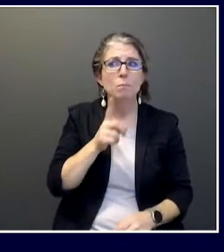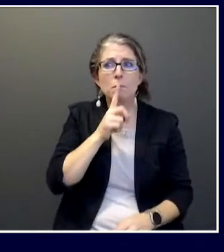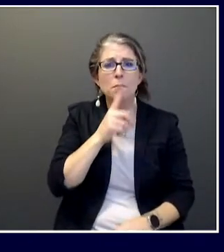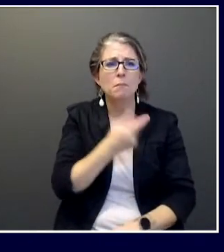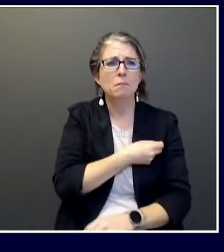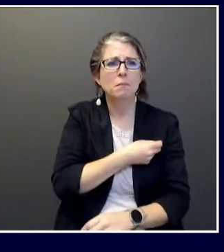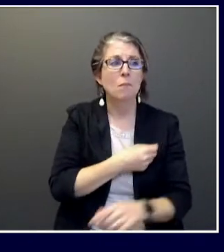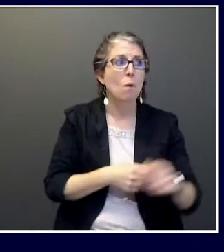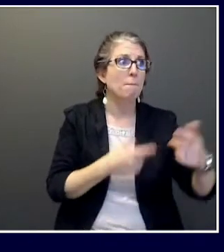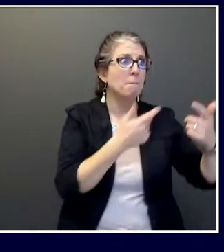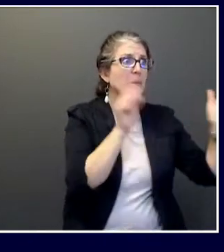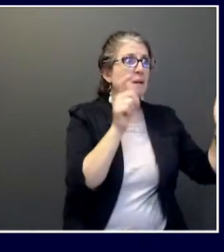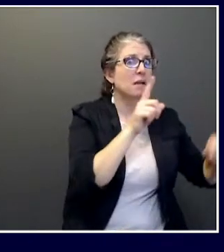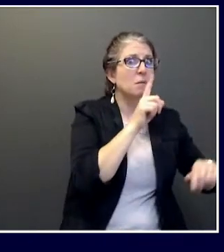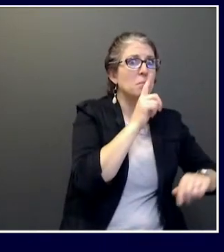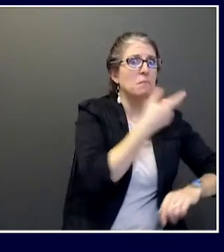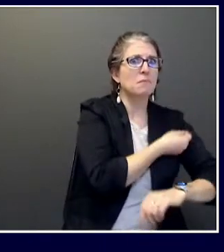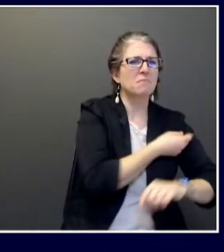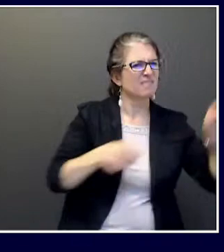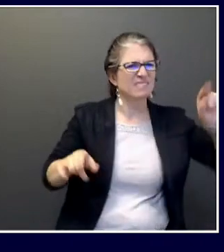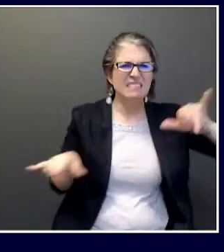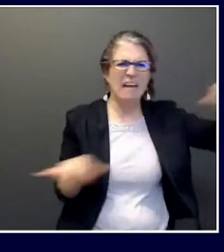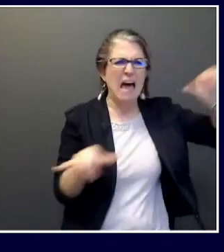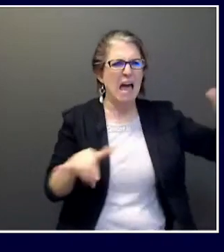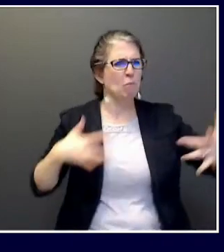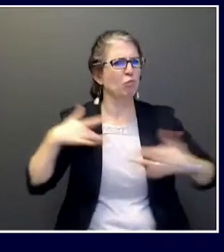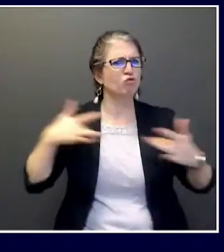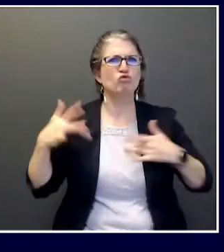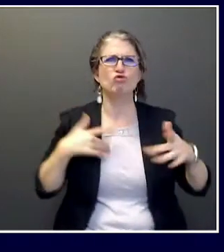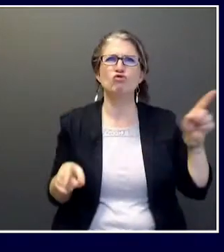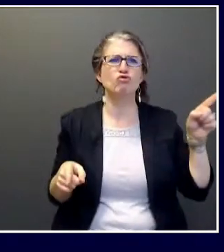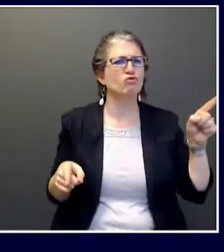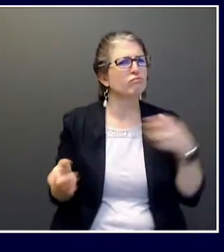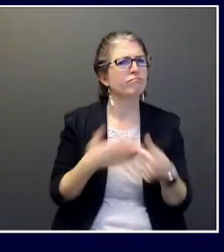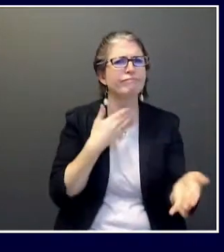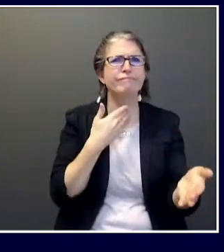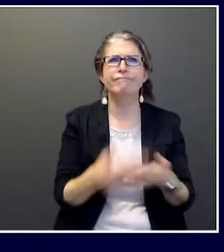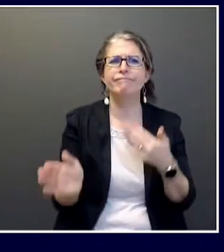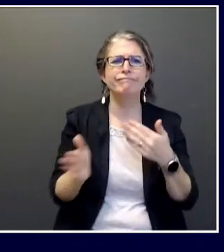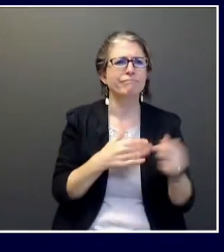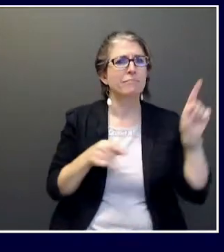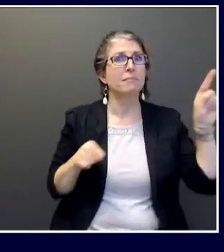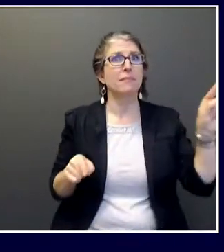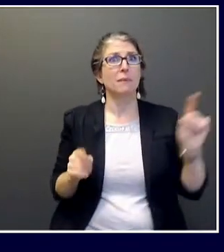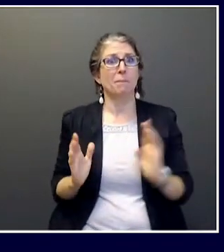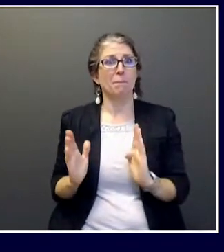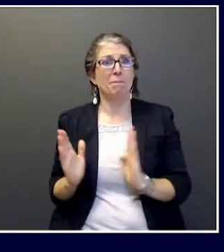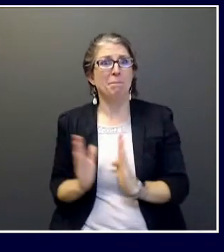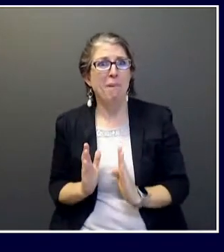vaccinated. And so the fact that we still have 2 out of every 3 people in a hospital in Maine